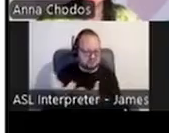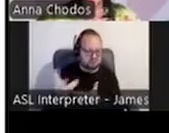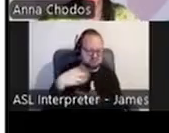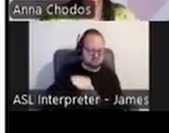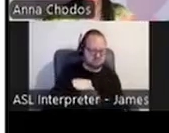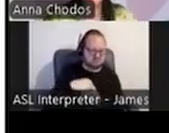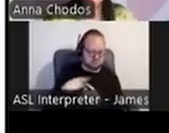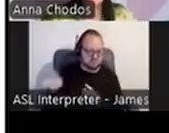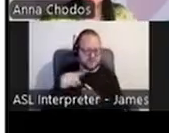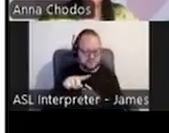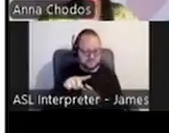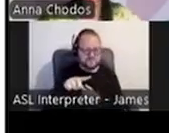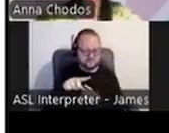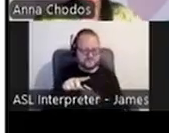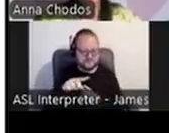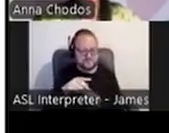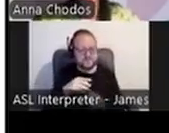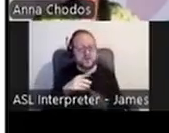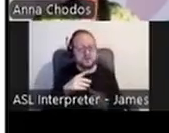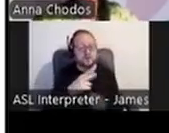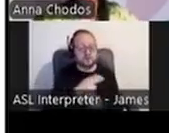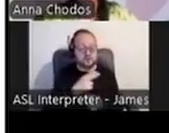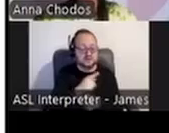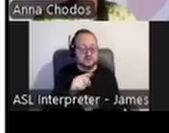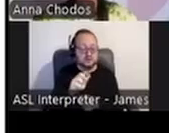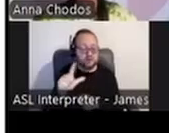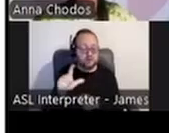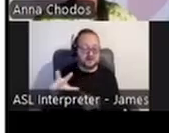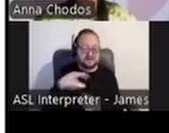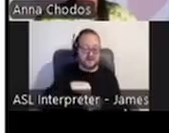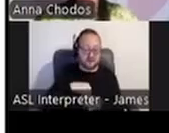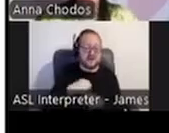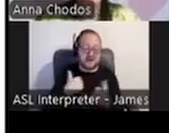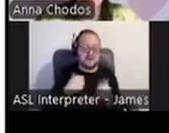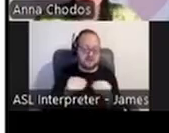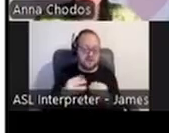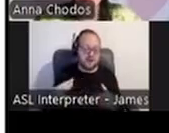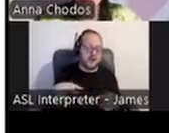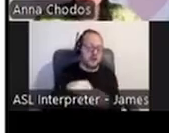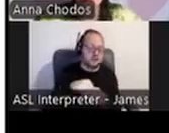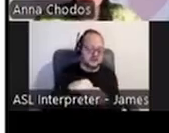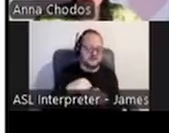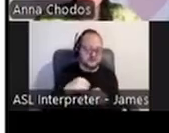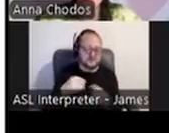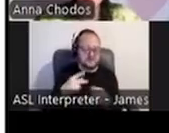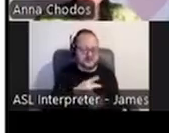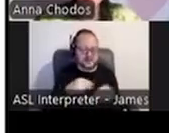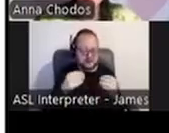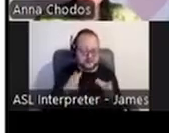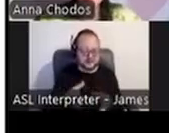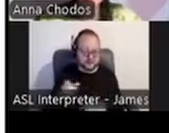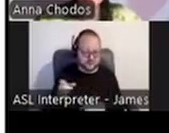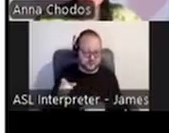to expand them a little bit and make them more inclusive of the caregivers. And really the biggest thing